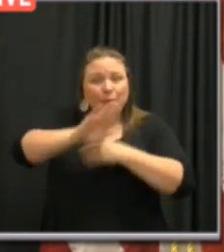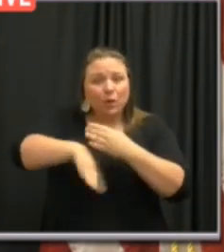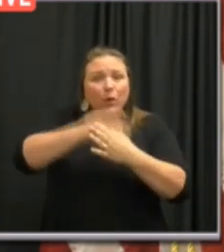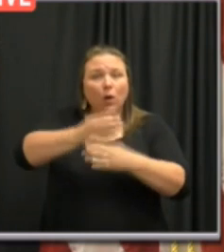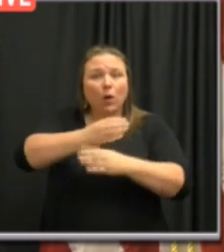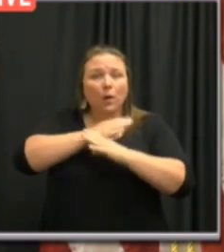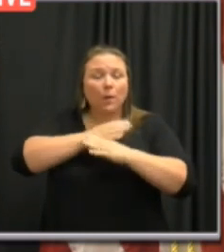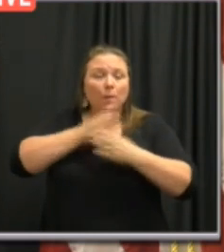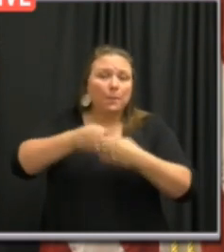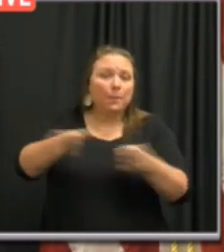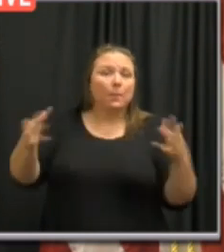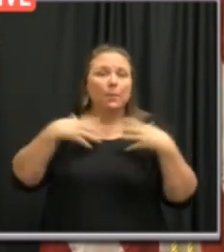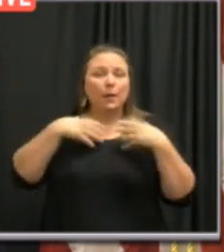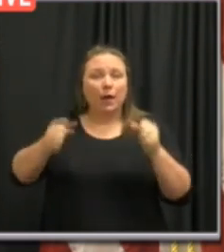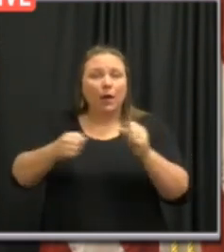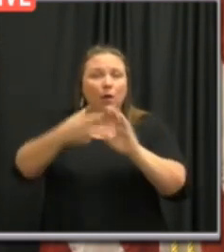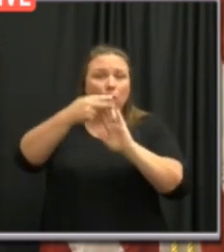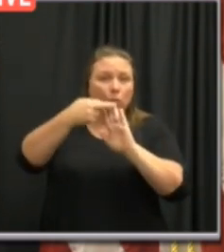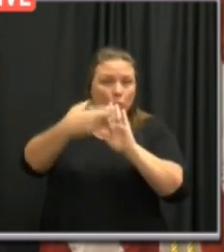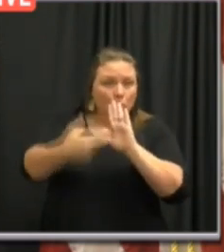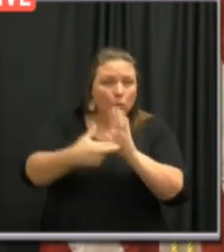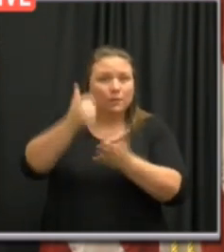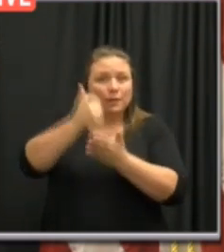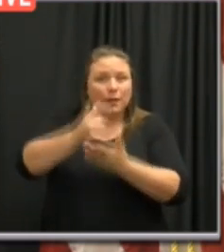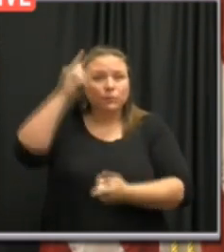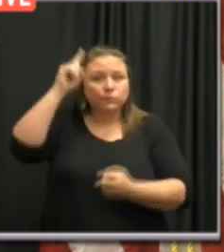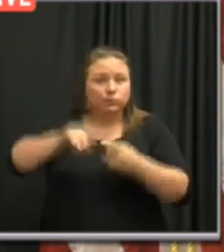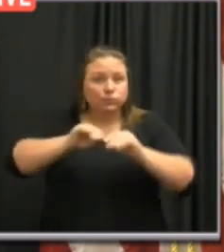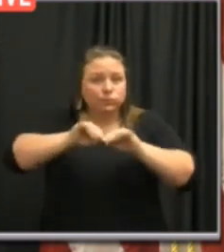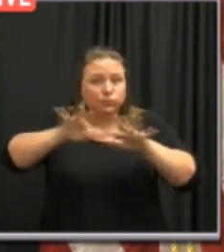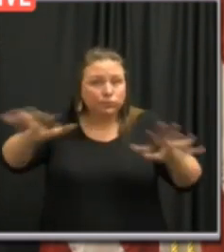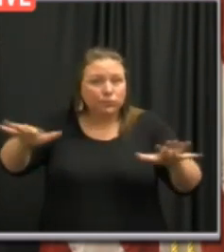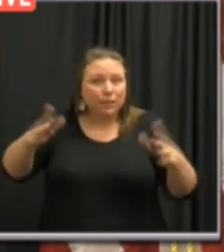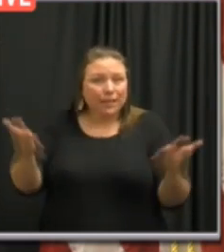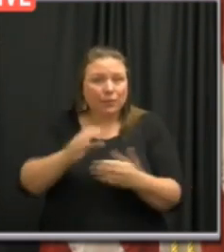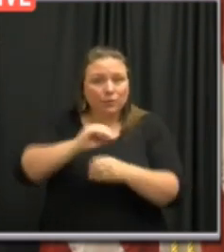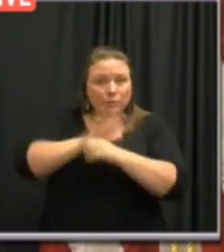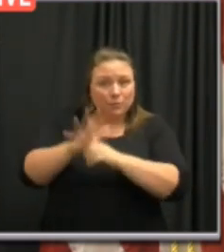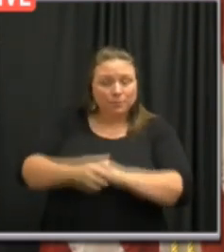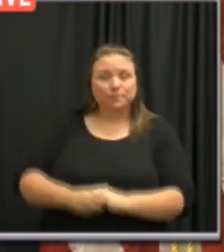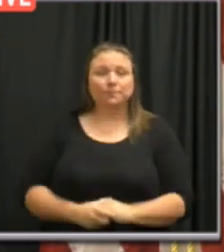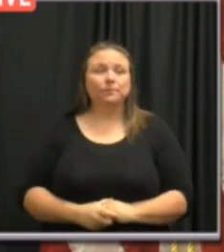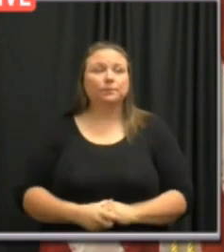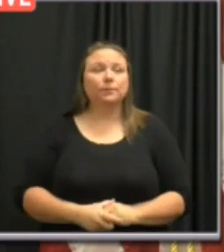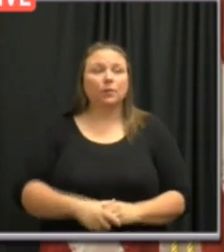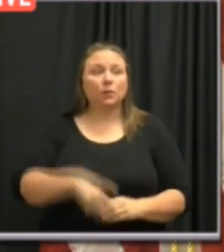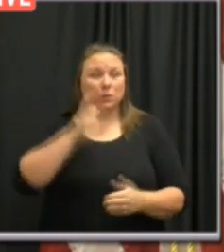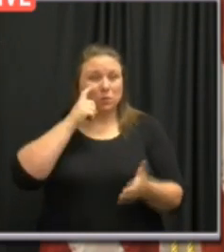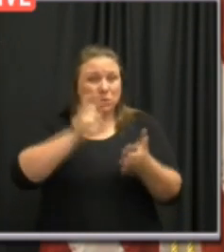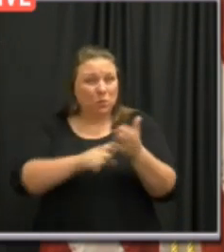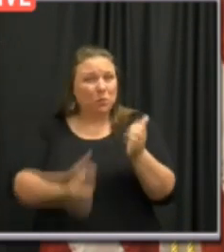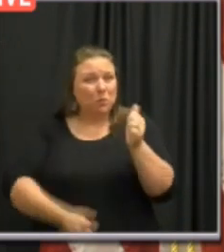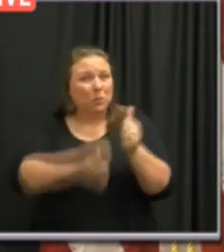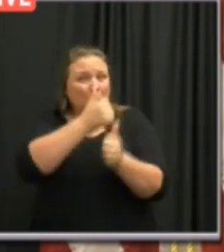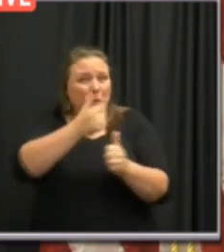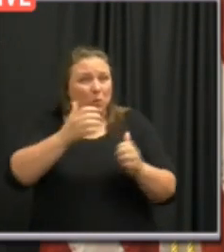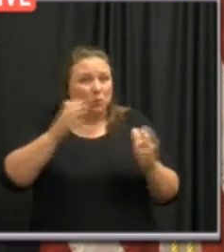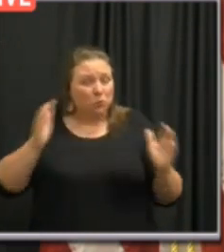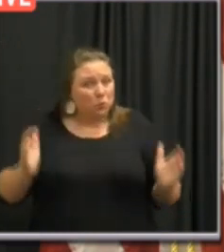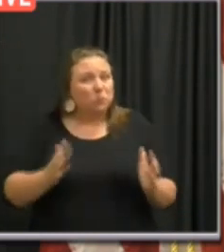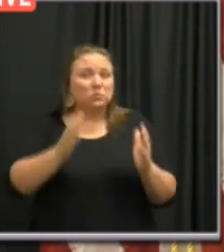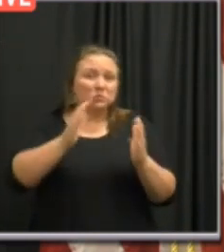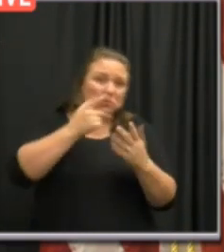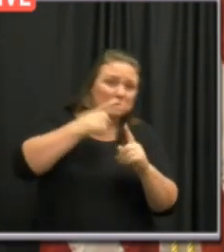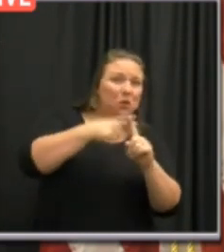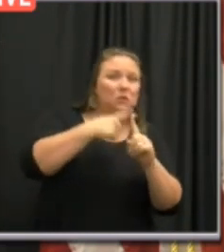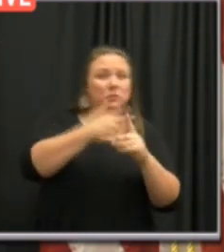health protocols to slow the spread of the coronavirus. Now, we saw mostly encouraging case numbers over the